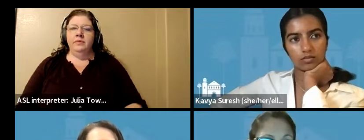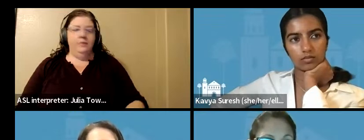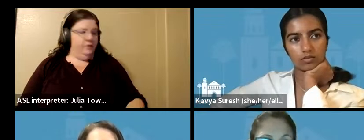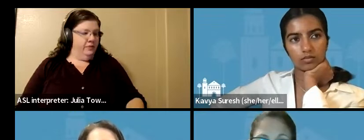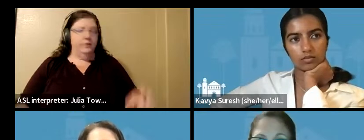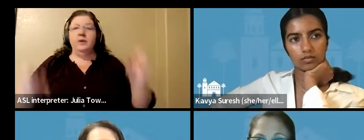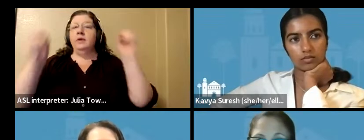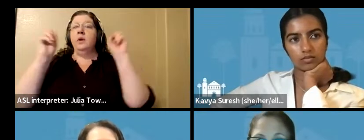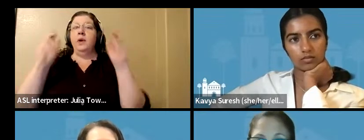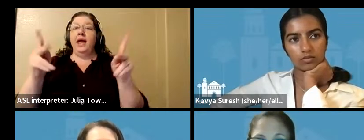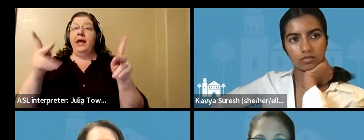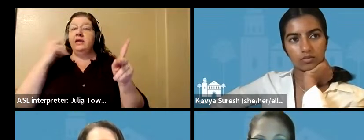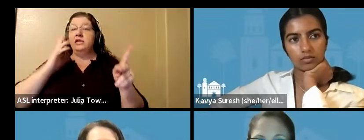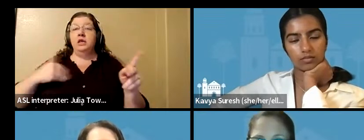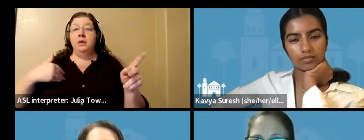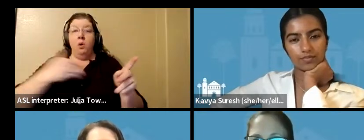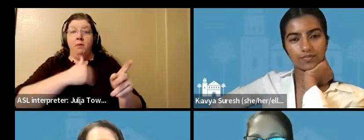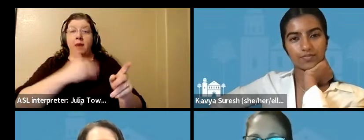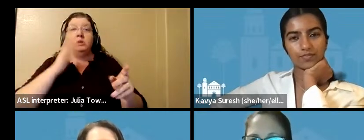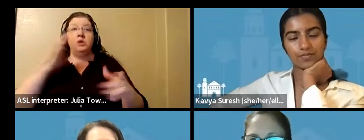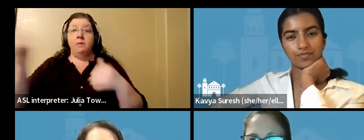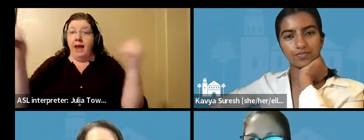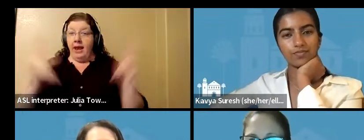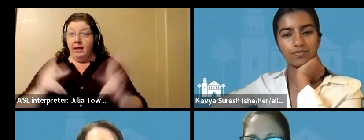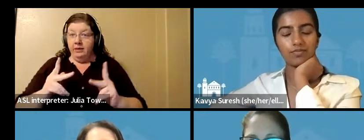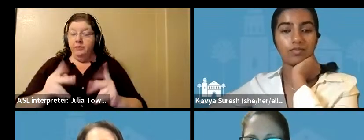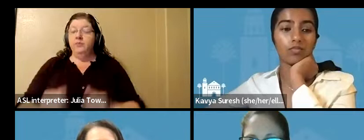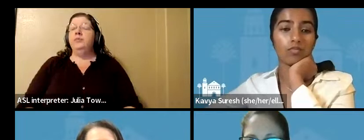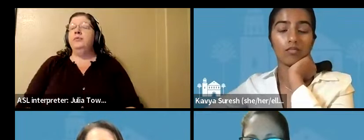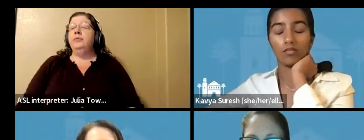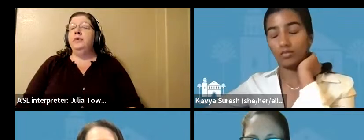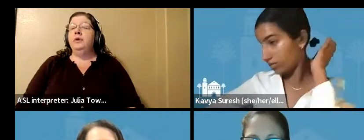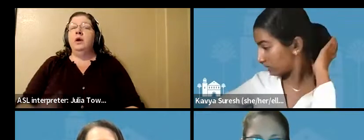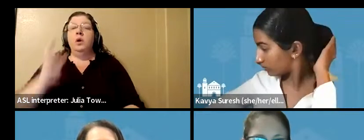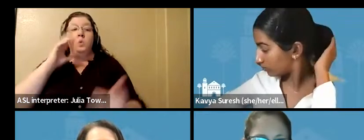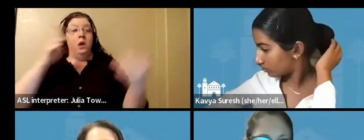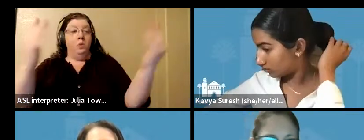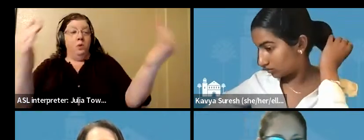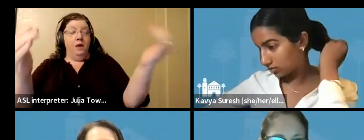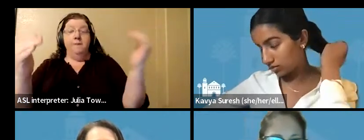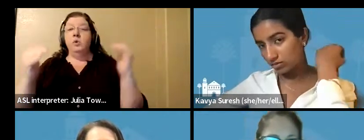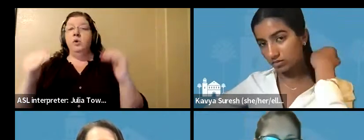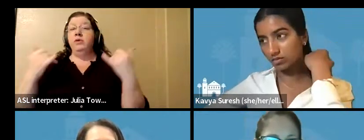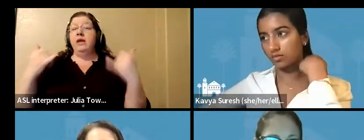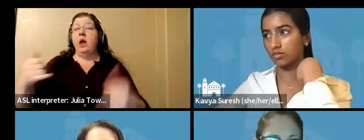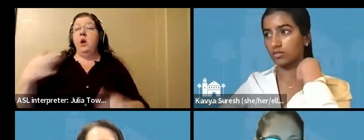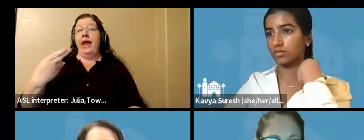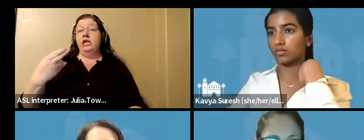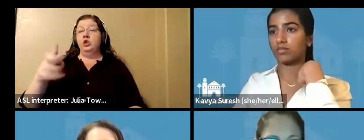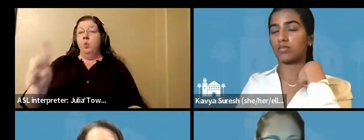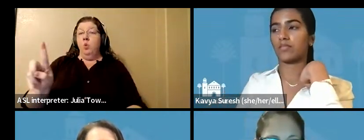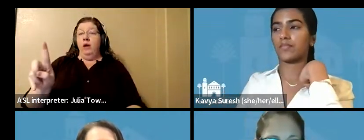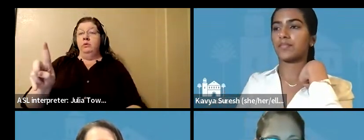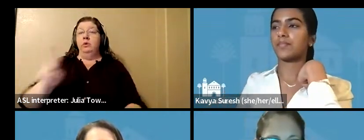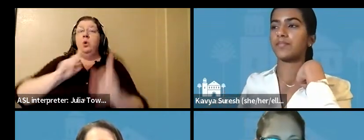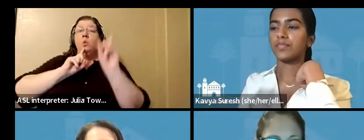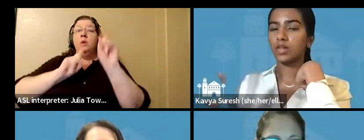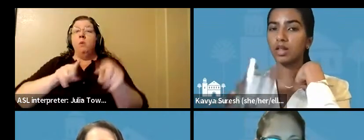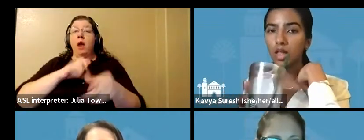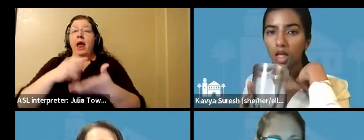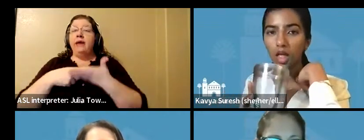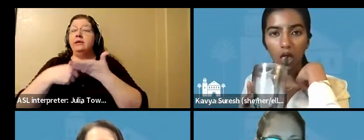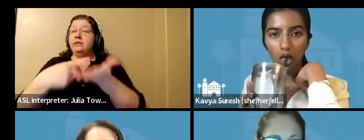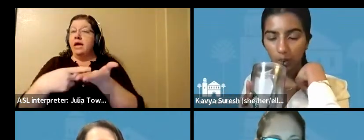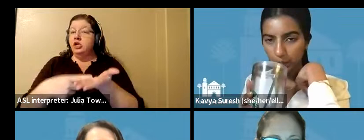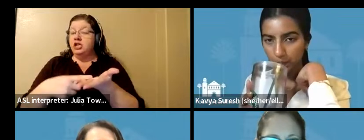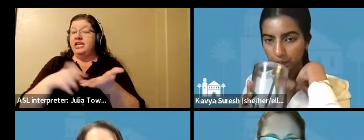Okay, I see the board member is back. We will move to now H1 under report and discussions, the